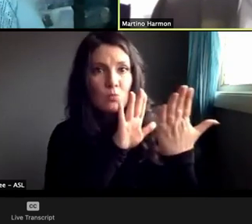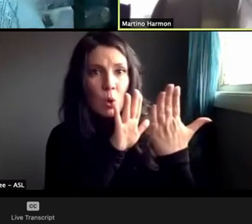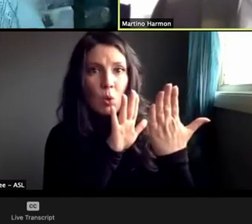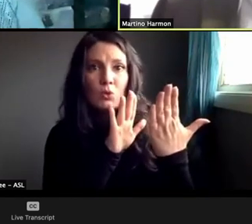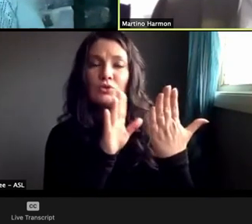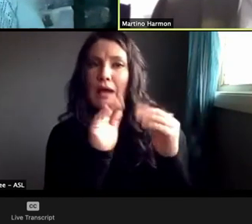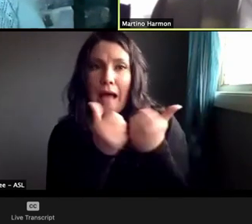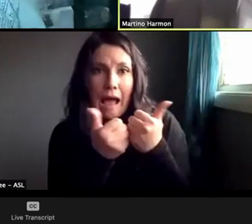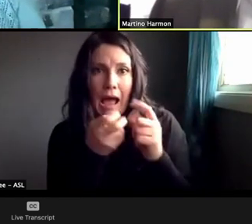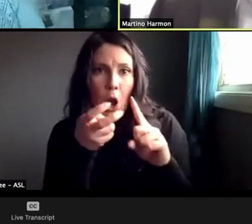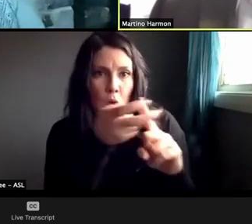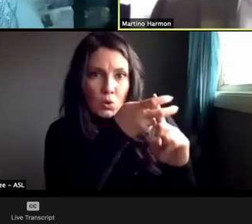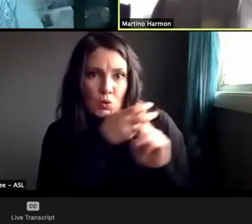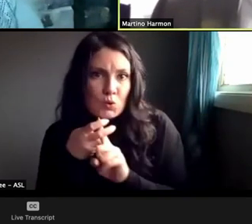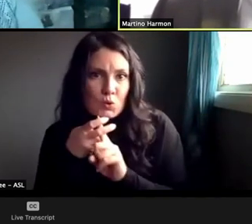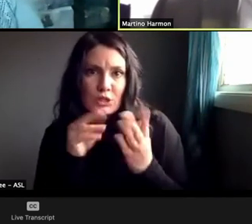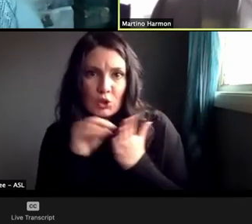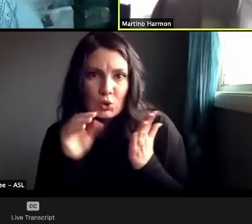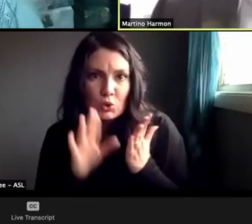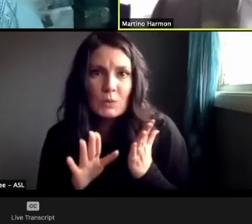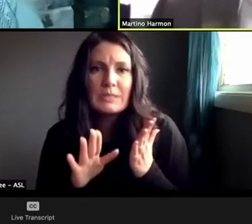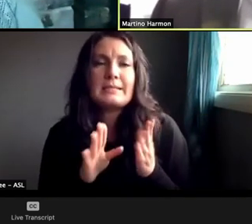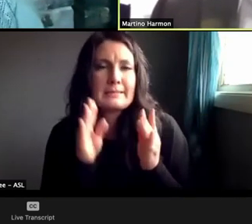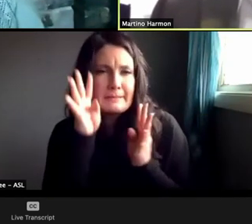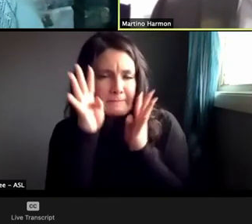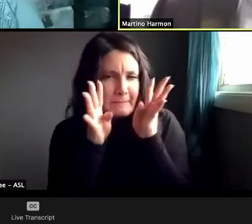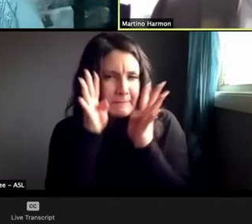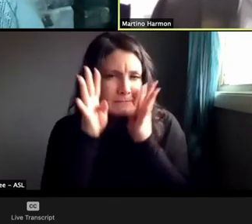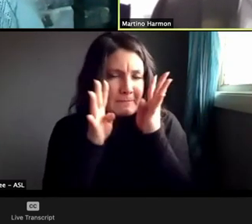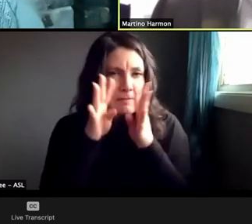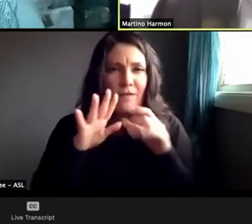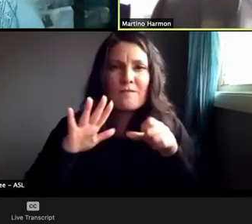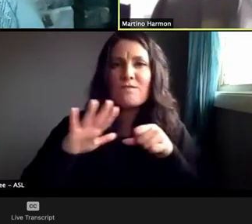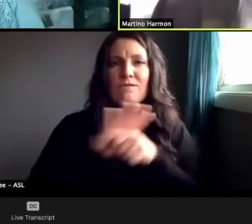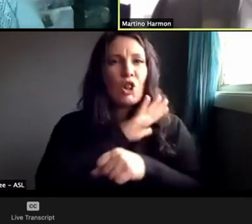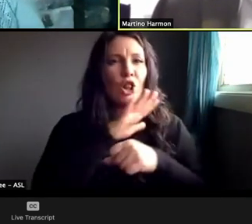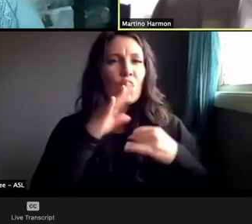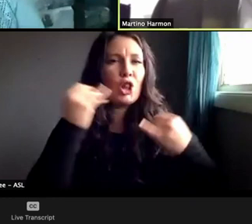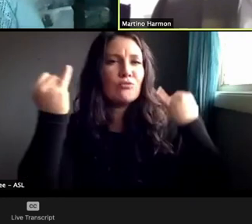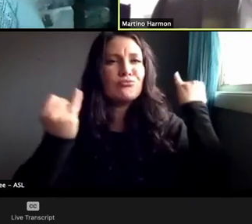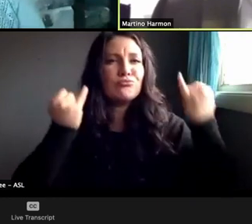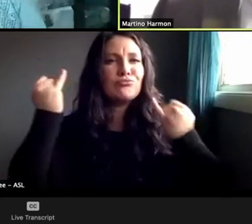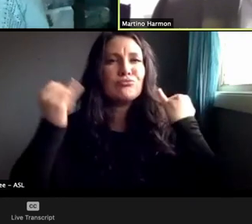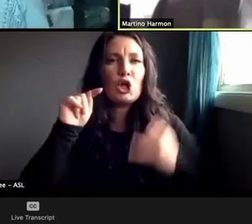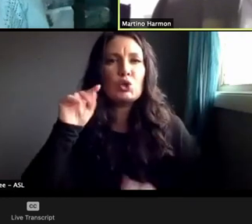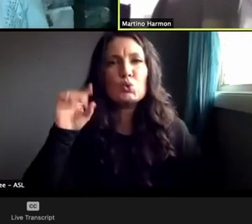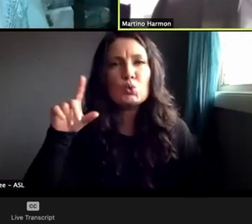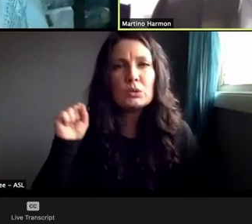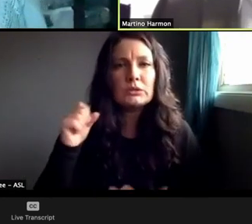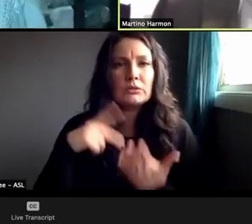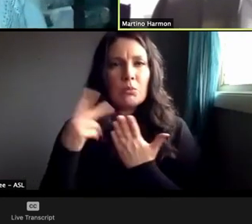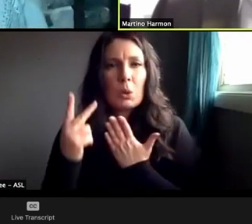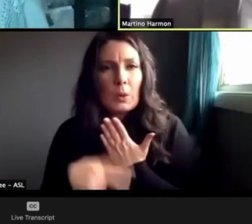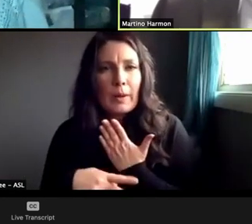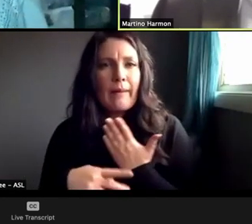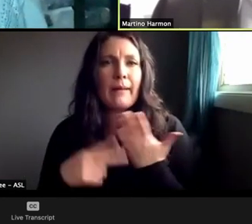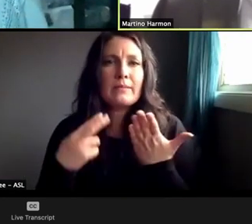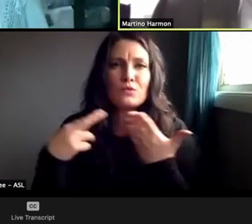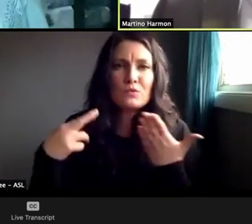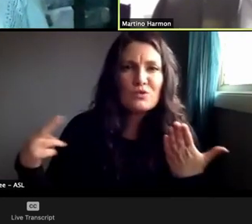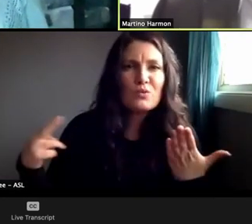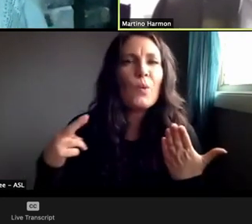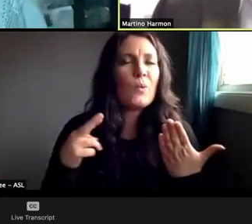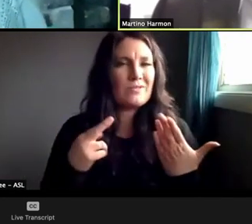and they've rapidly developed a full portfolio of new tools and programs tailored to this unique,